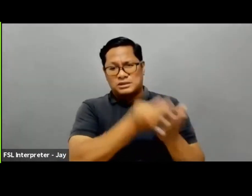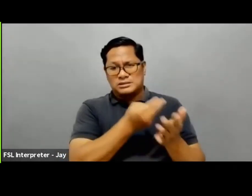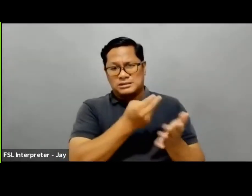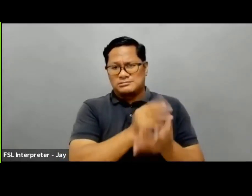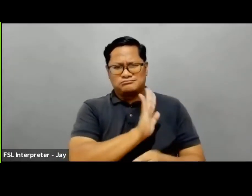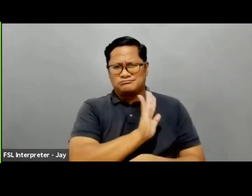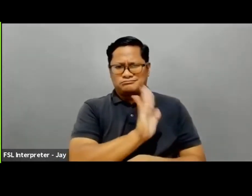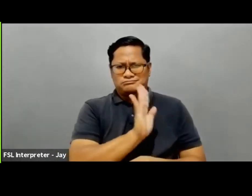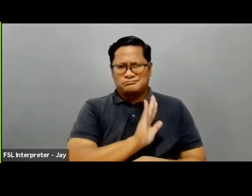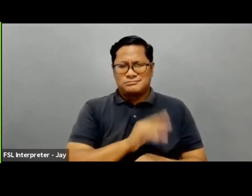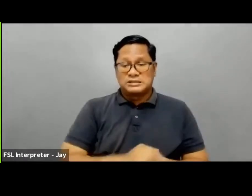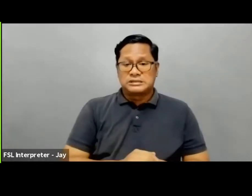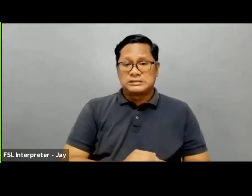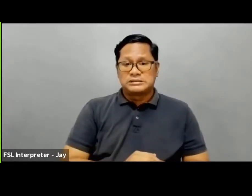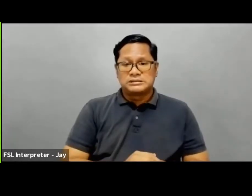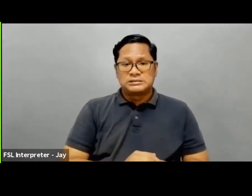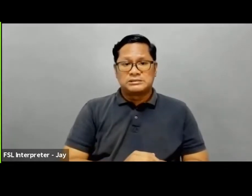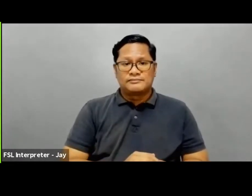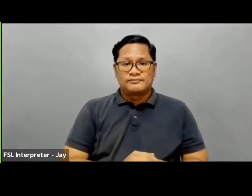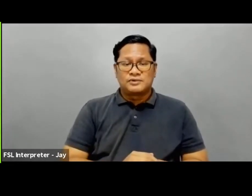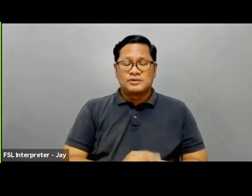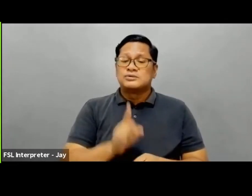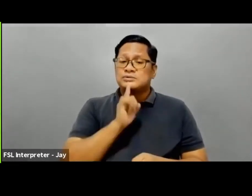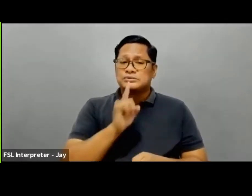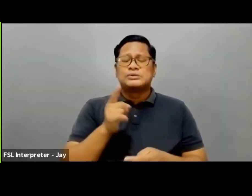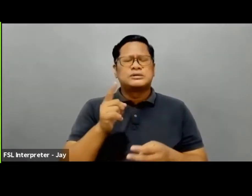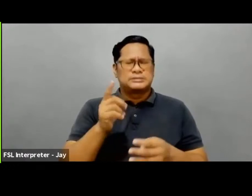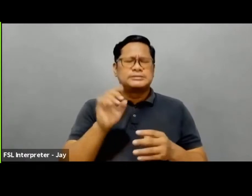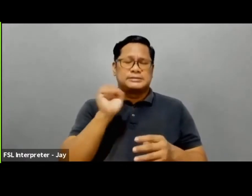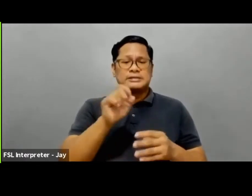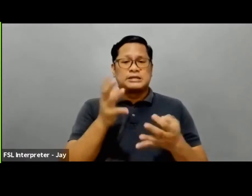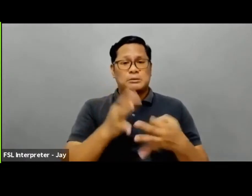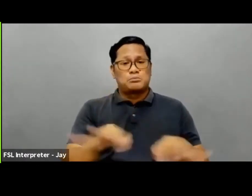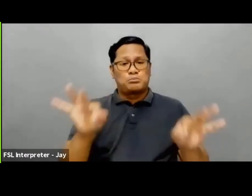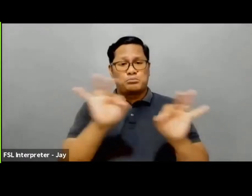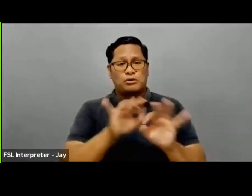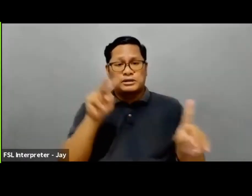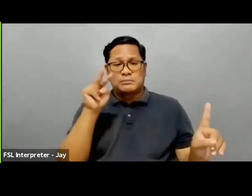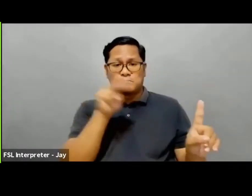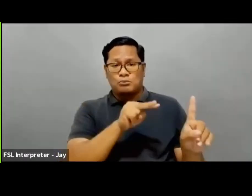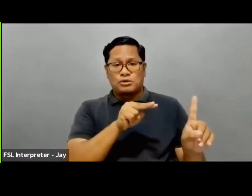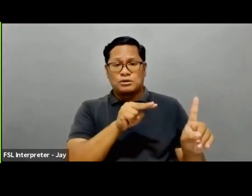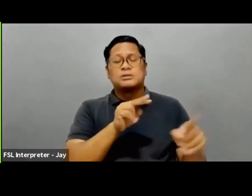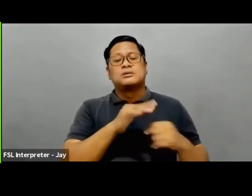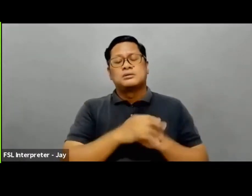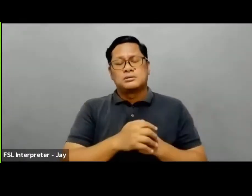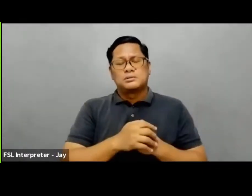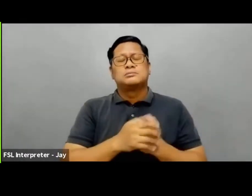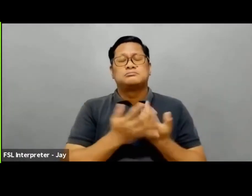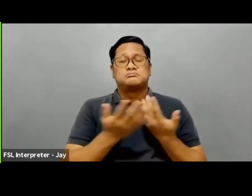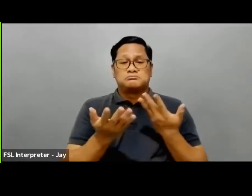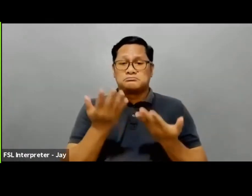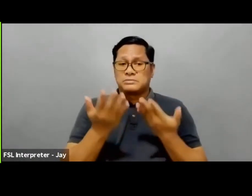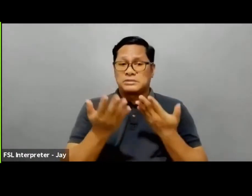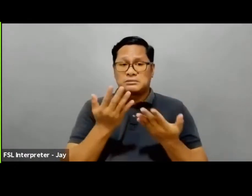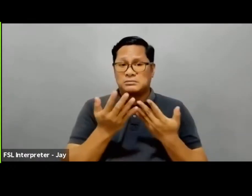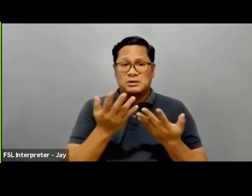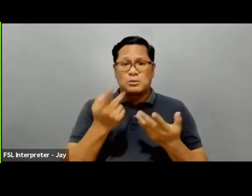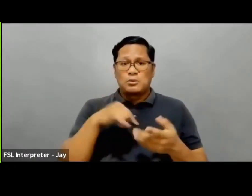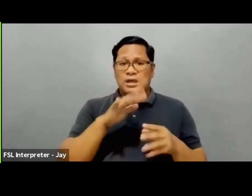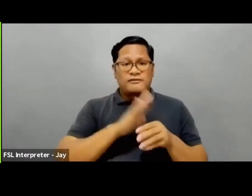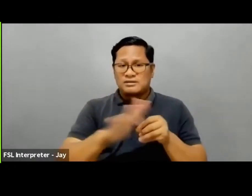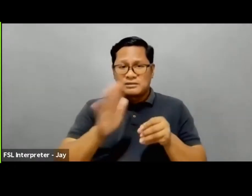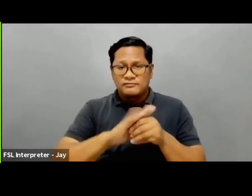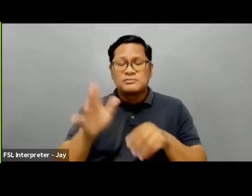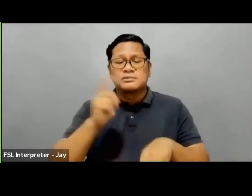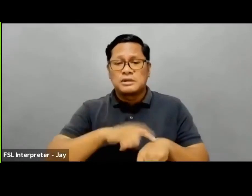Halaga yan, no? Very, very important point. And again, maybe because we won't have that much time, but